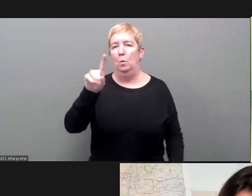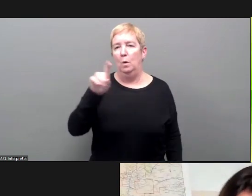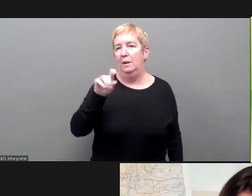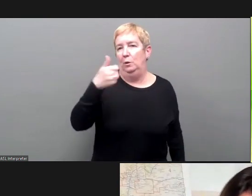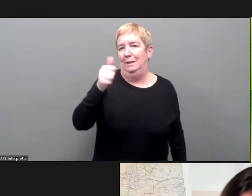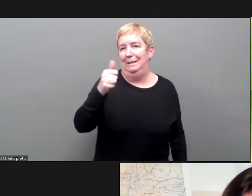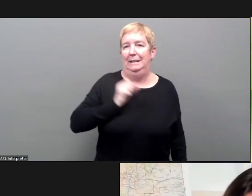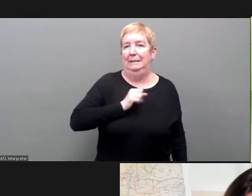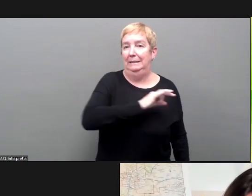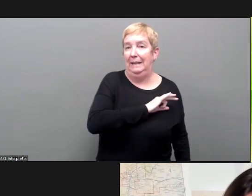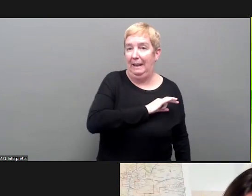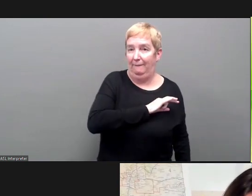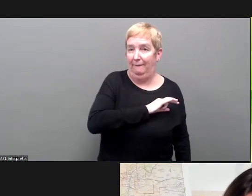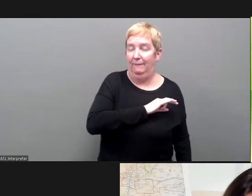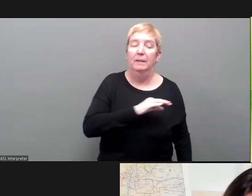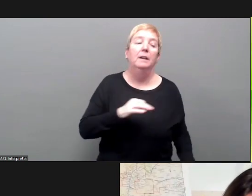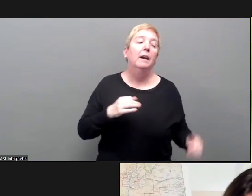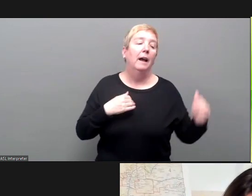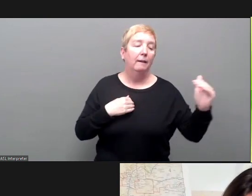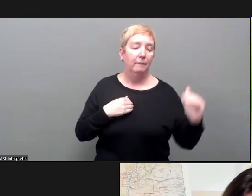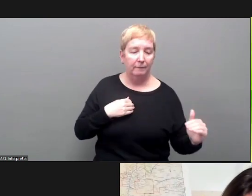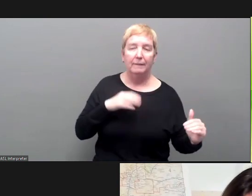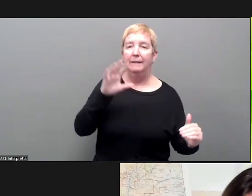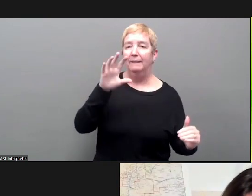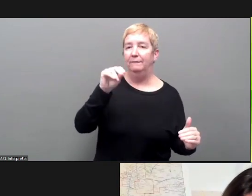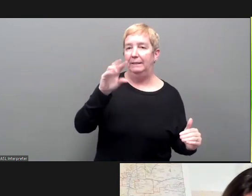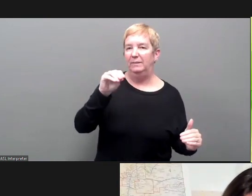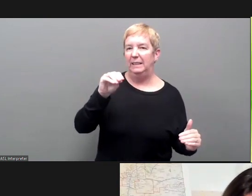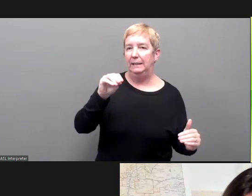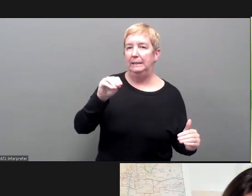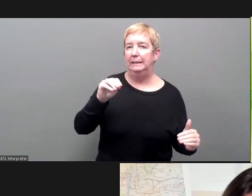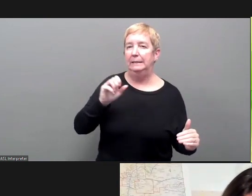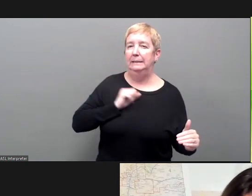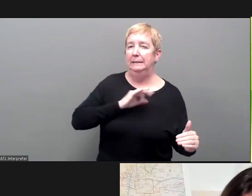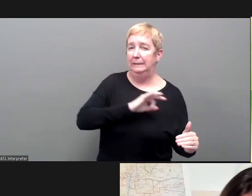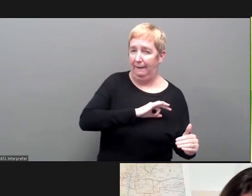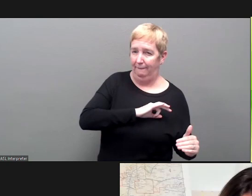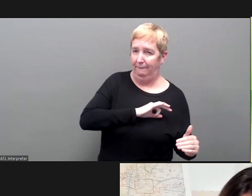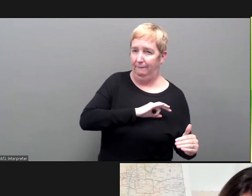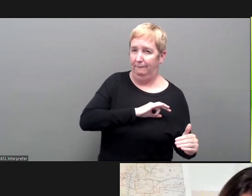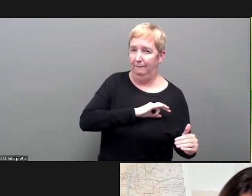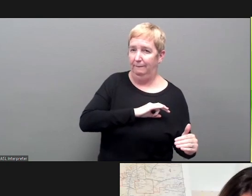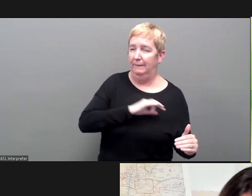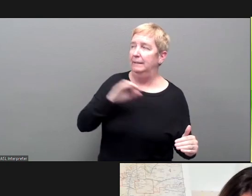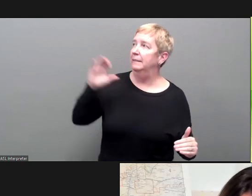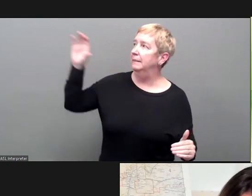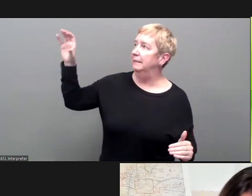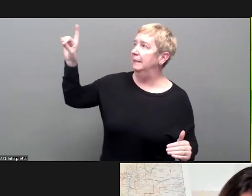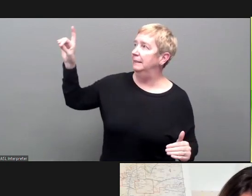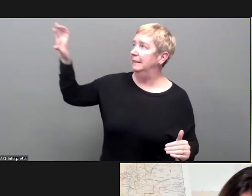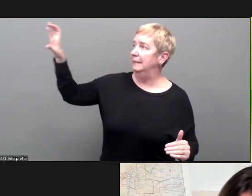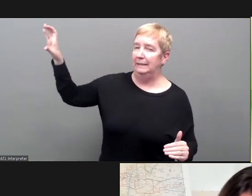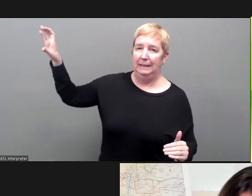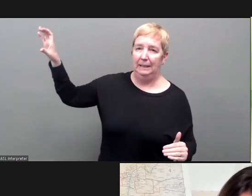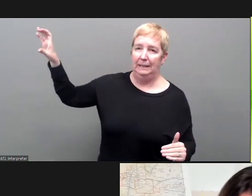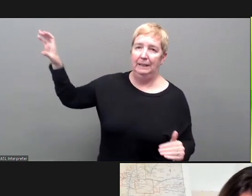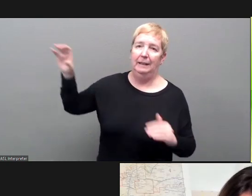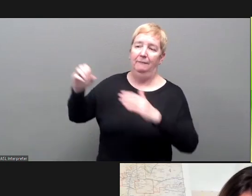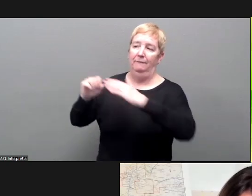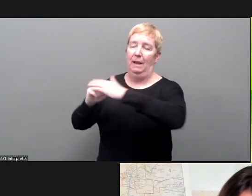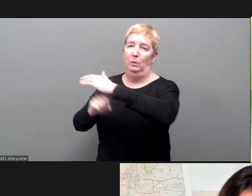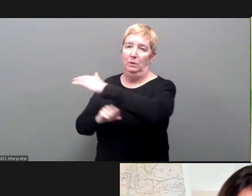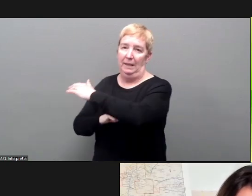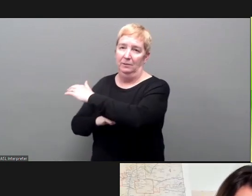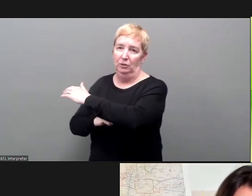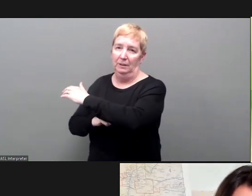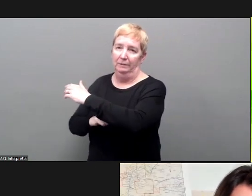DOH, an additional 50 staff approximately that are provided to us by the CDC Foundation,